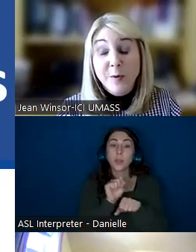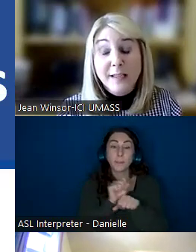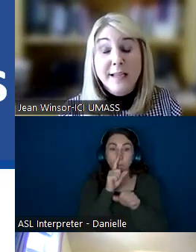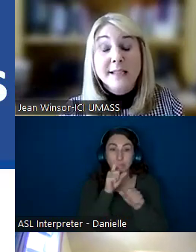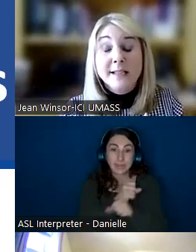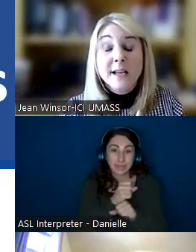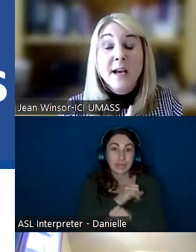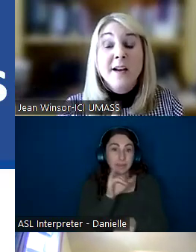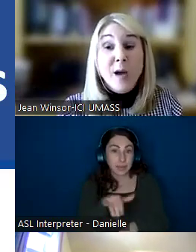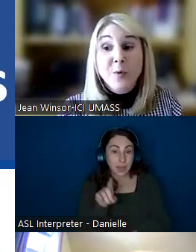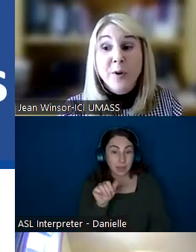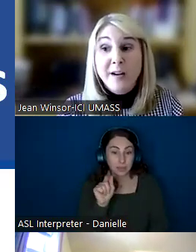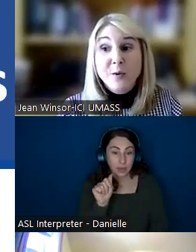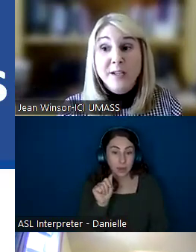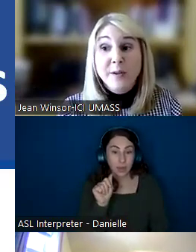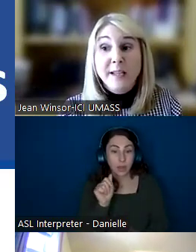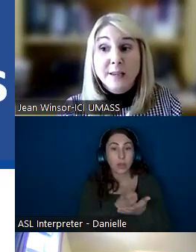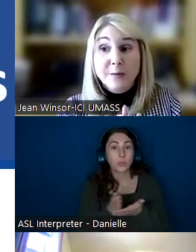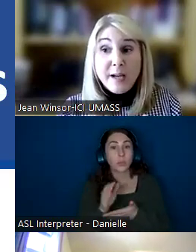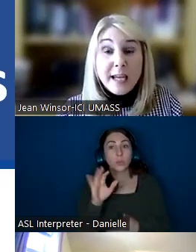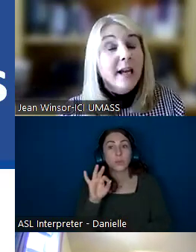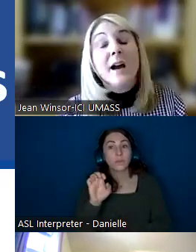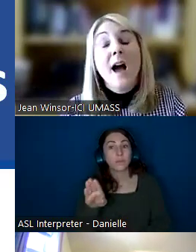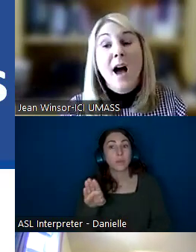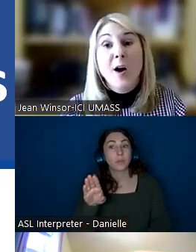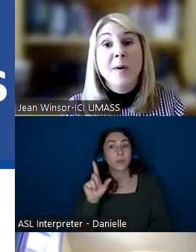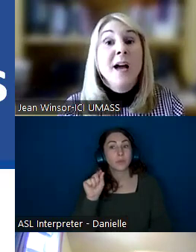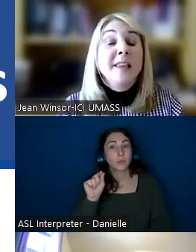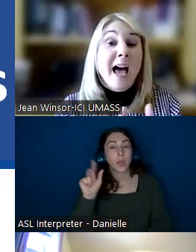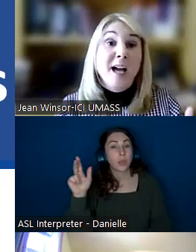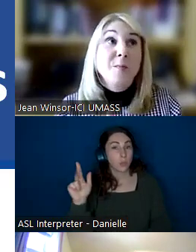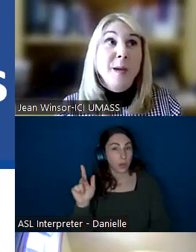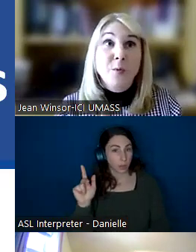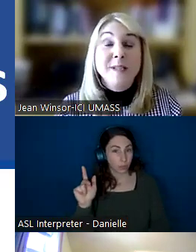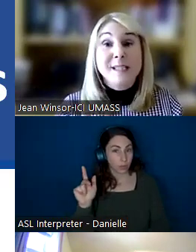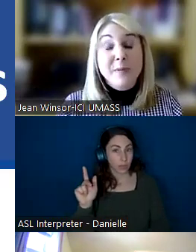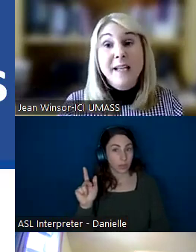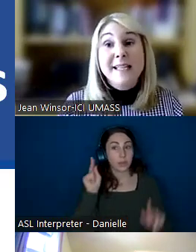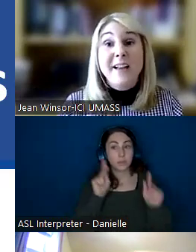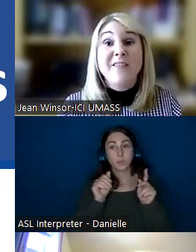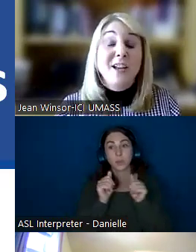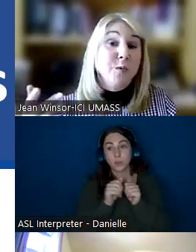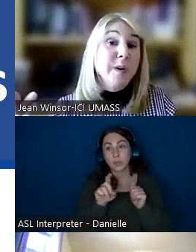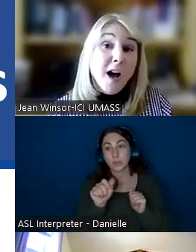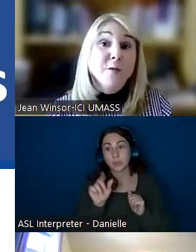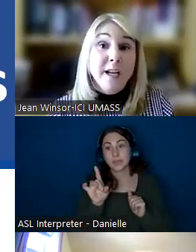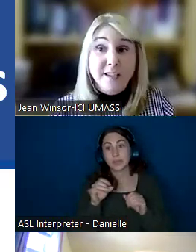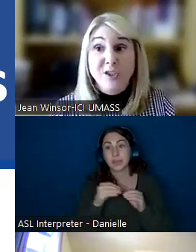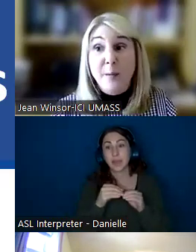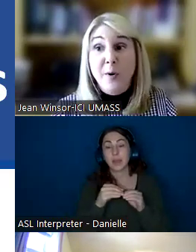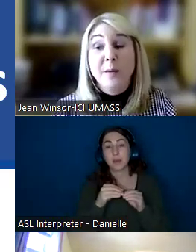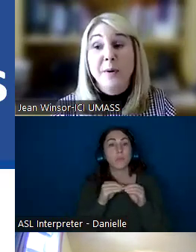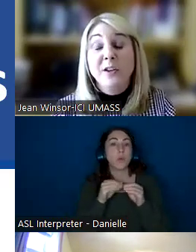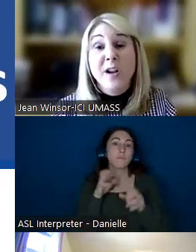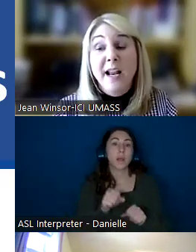that through at least February of 2023, that people with disabilities had faster recovery in the